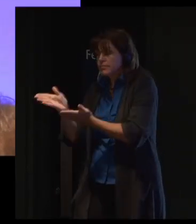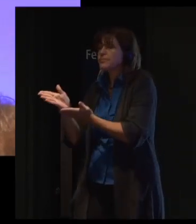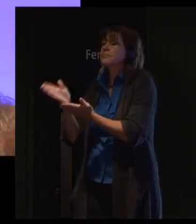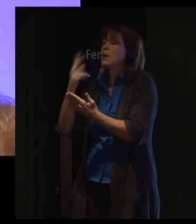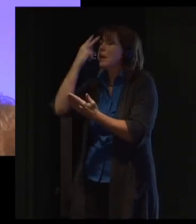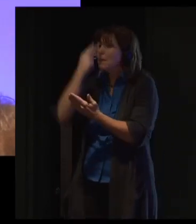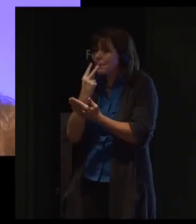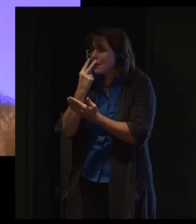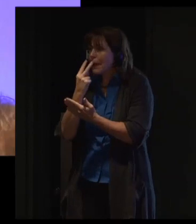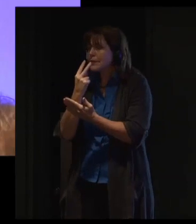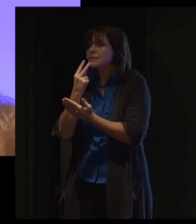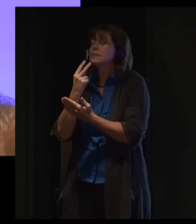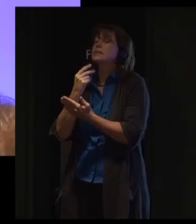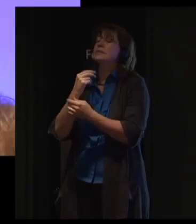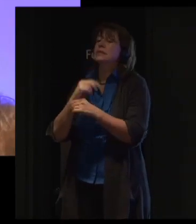for blind people.